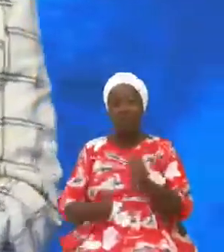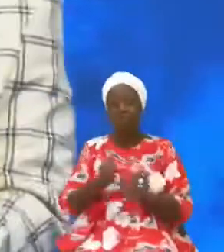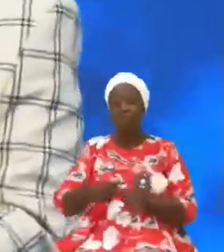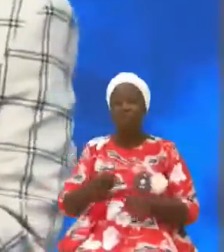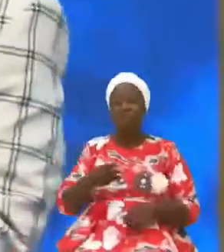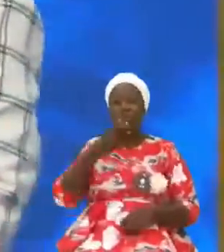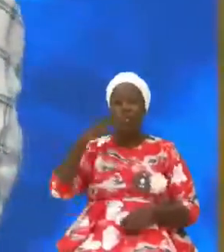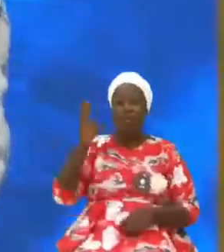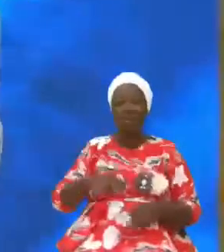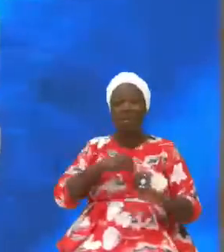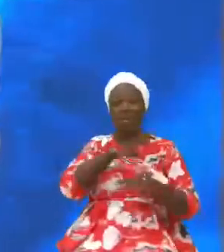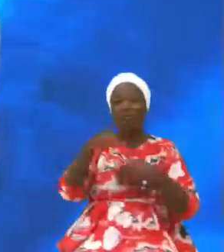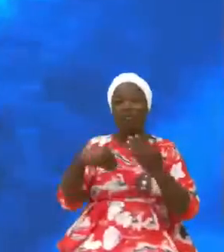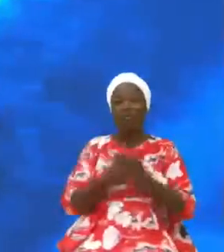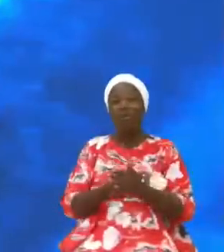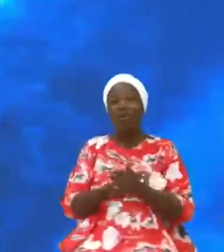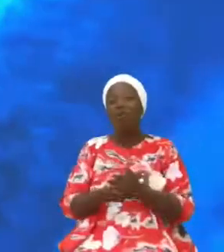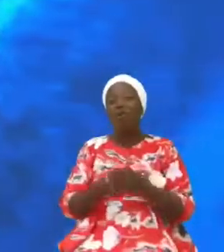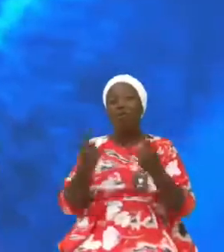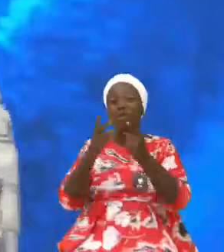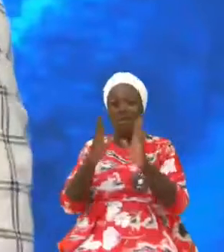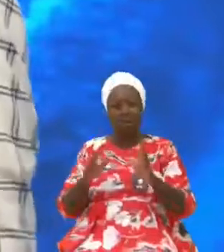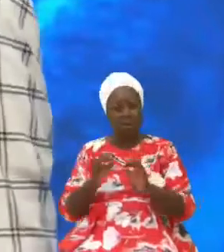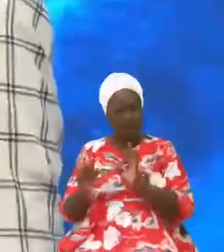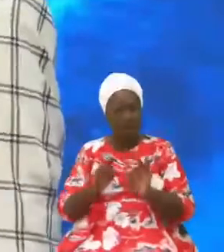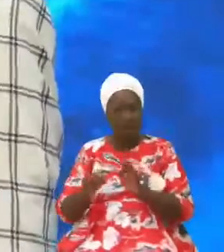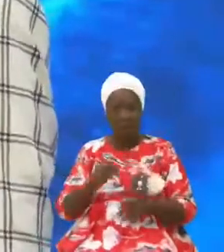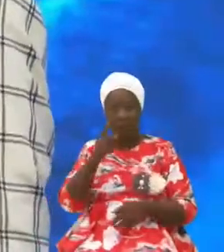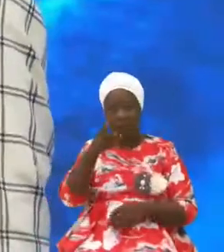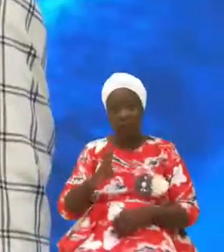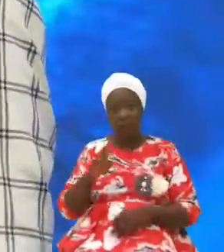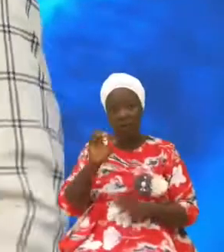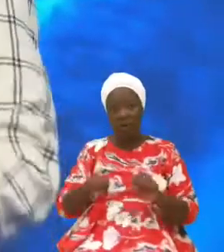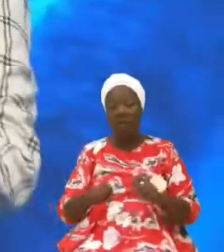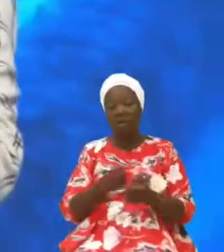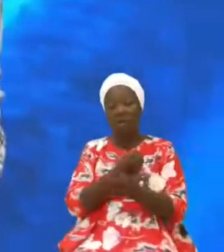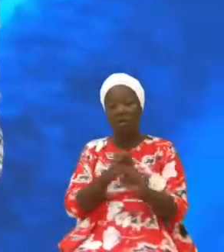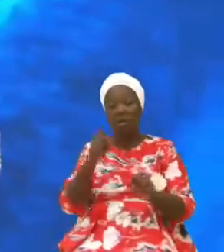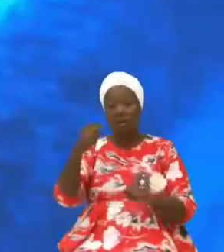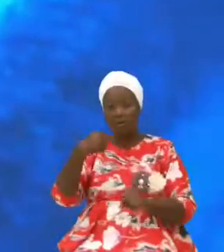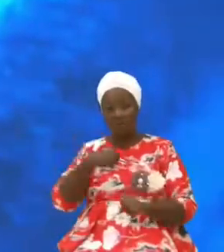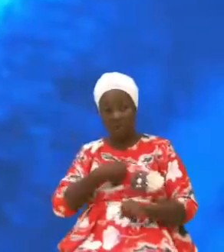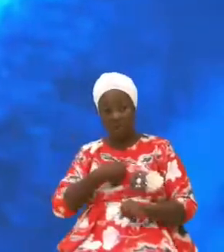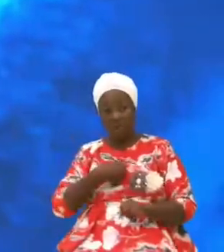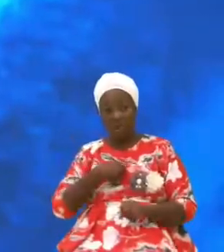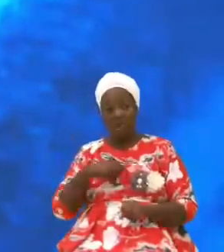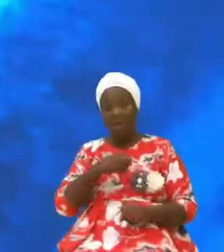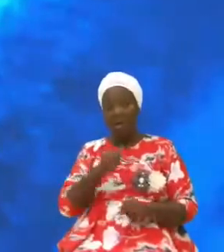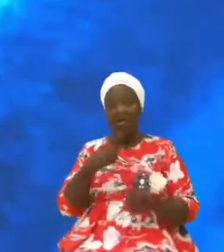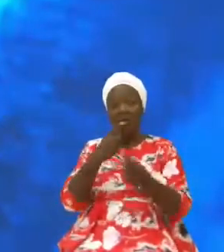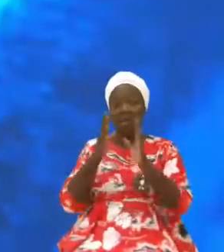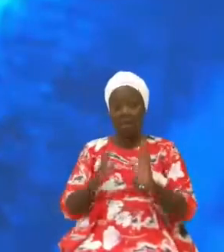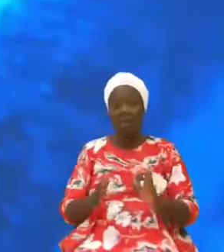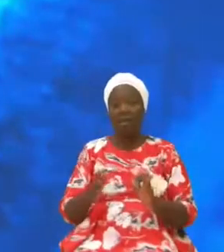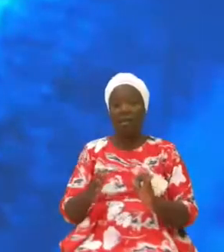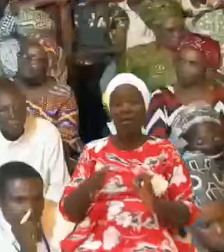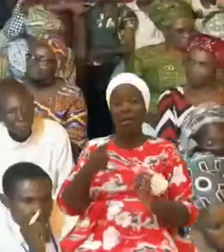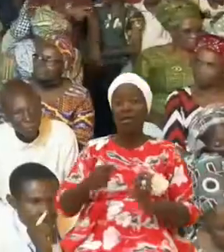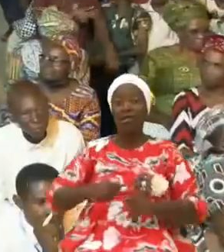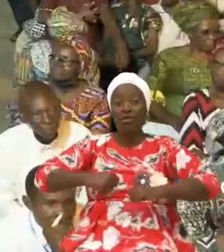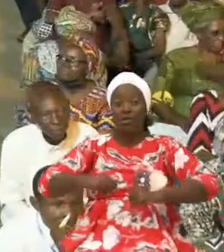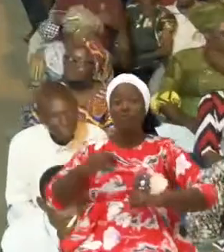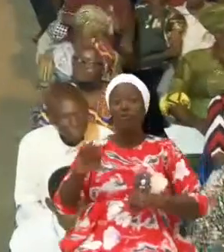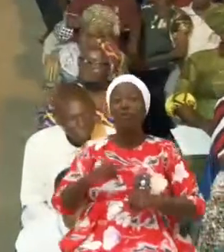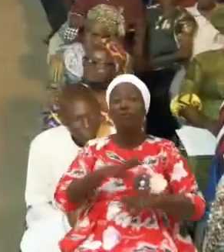the greatest, the most wicked of all sinners. If God can save me, he